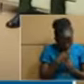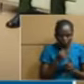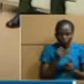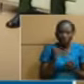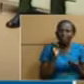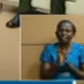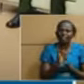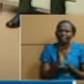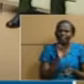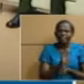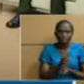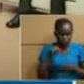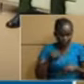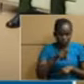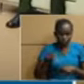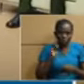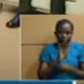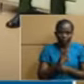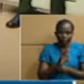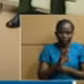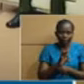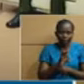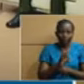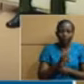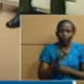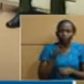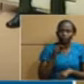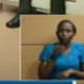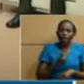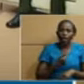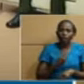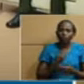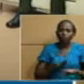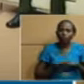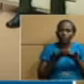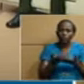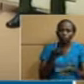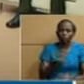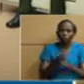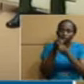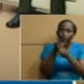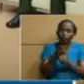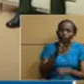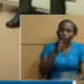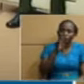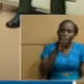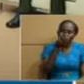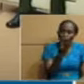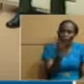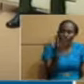13th this week. Yeah, this week on 13th. Yeah, today is Sunday. We'll have the presentation of the budget. Yes. 45.4